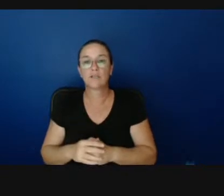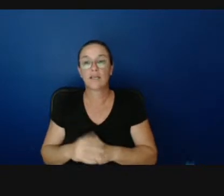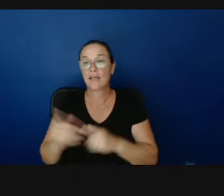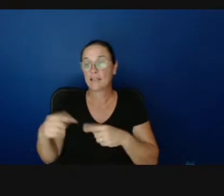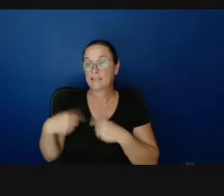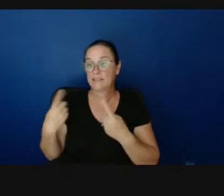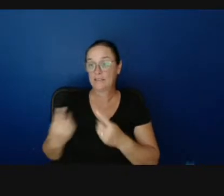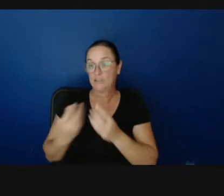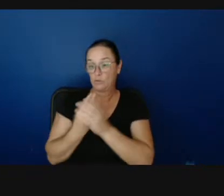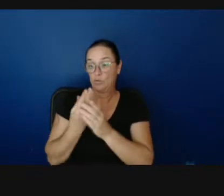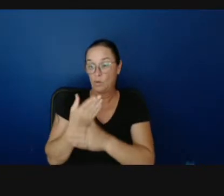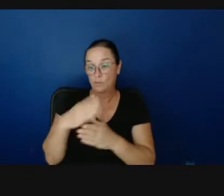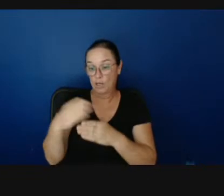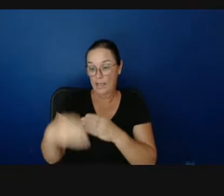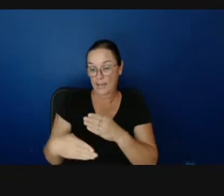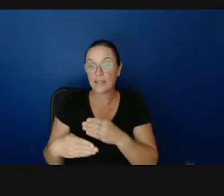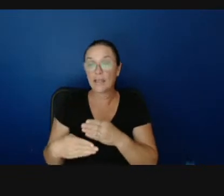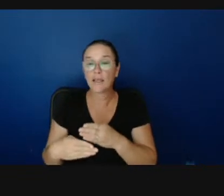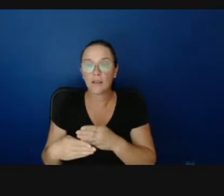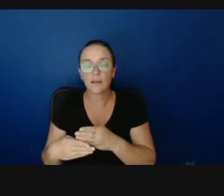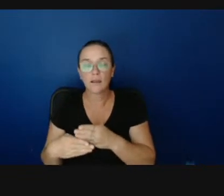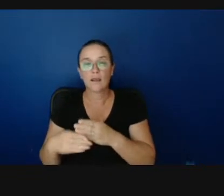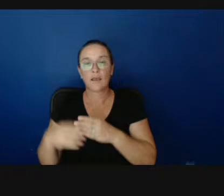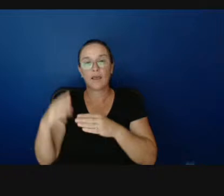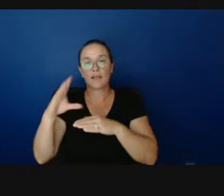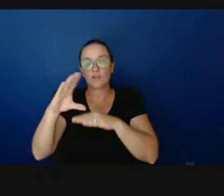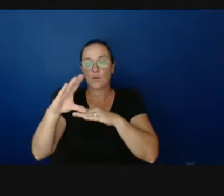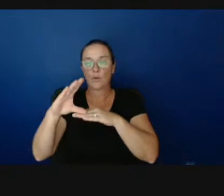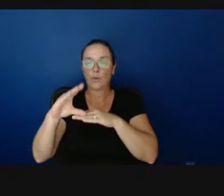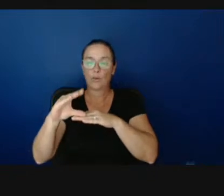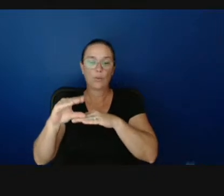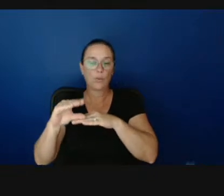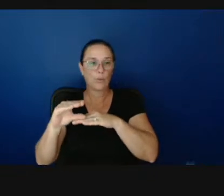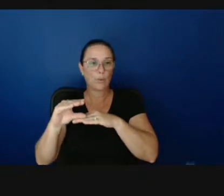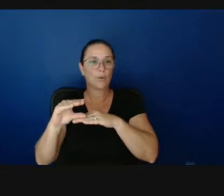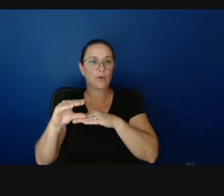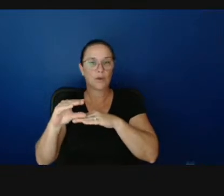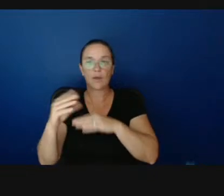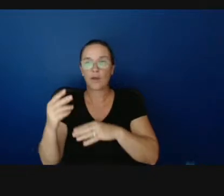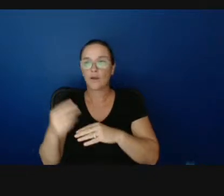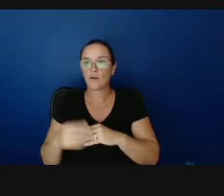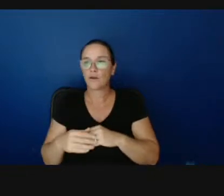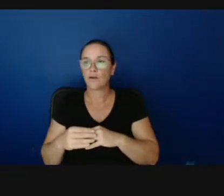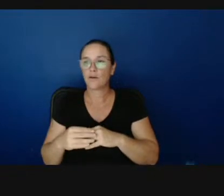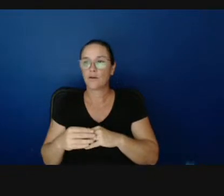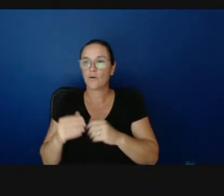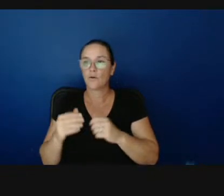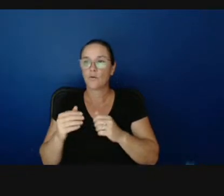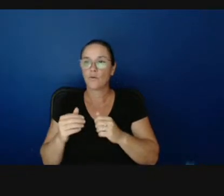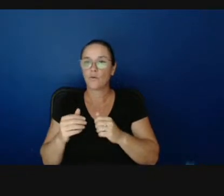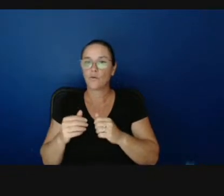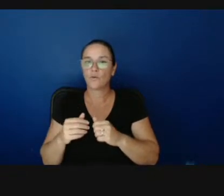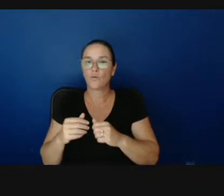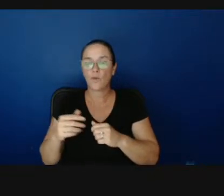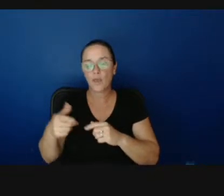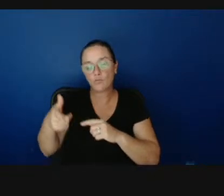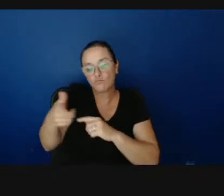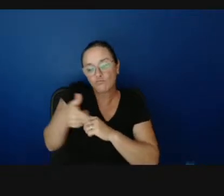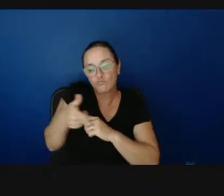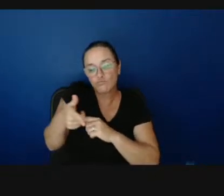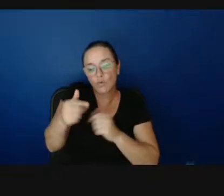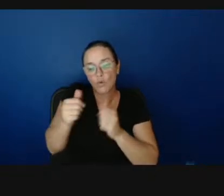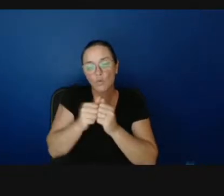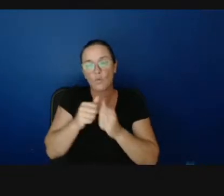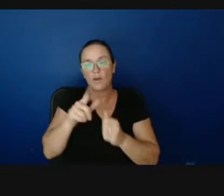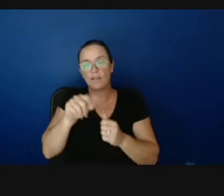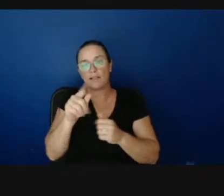some of that, the caldera floor has subsided a bit. So we've seen that with the continuous laser rangefinder. So that laser rangefinder is just